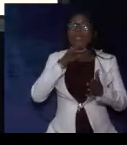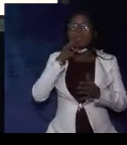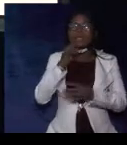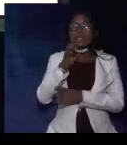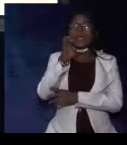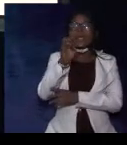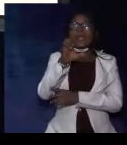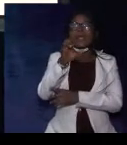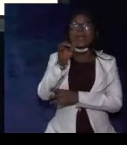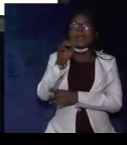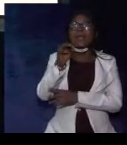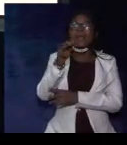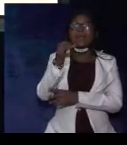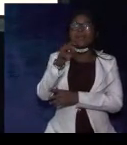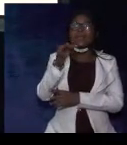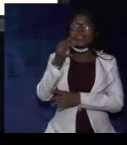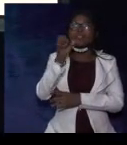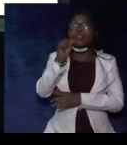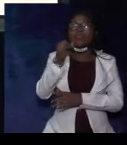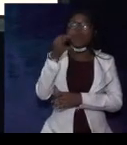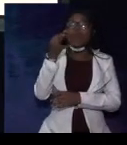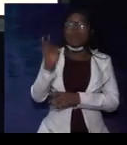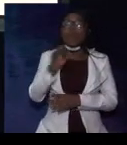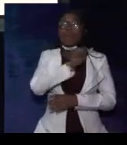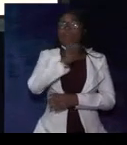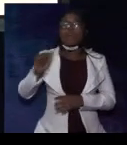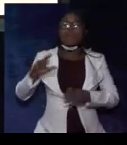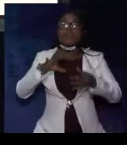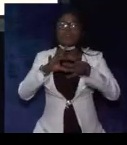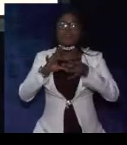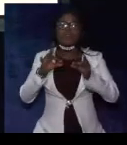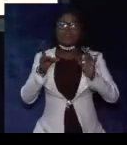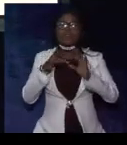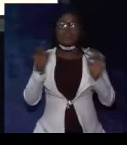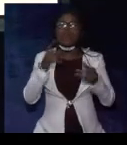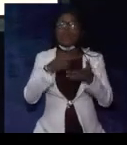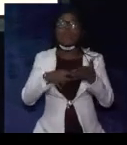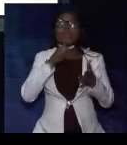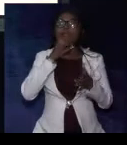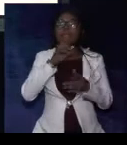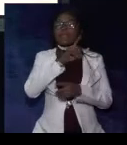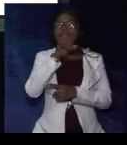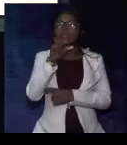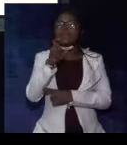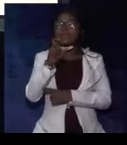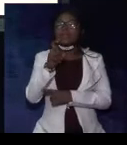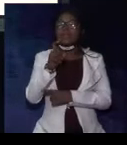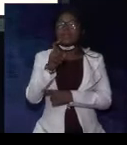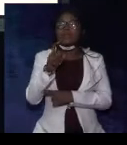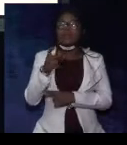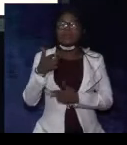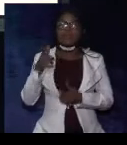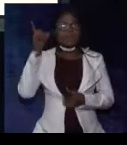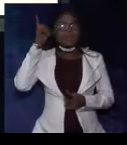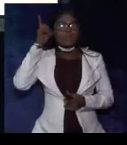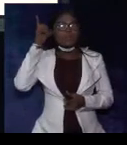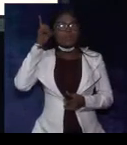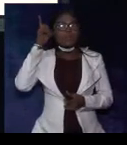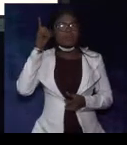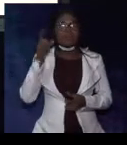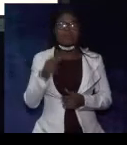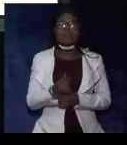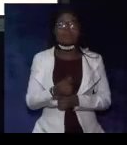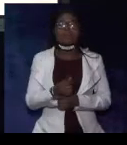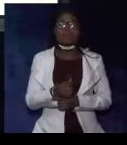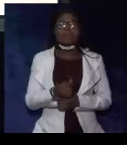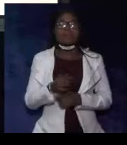What are the elements of a story? We have 5 elements of a story. What are they? Let's listen to them. Let's take